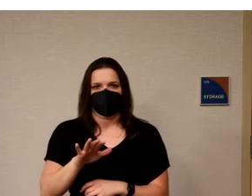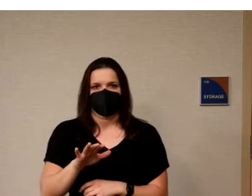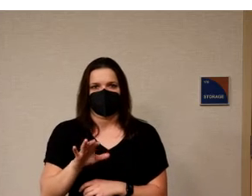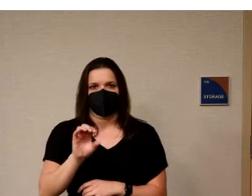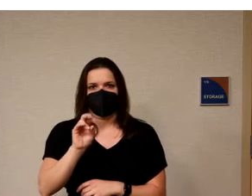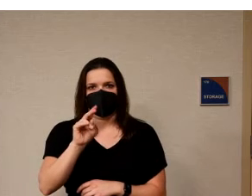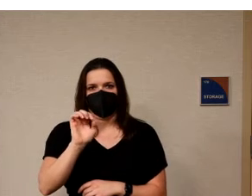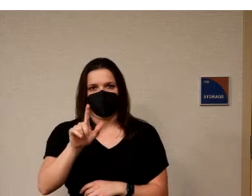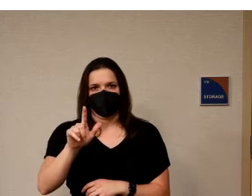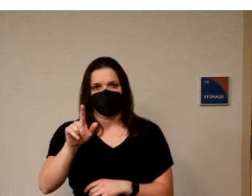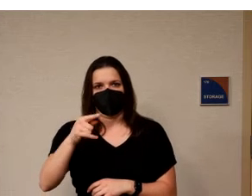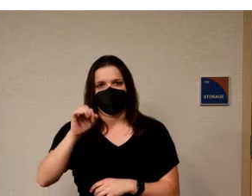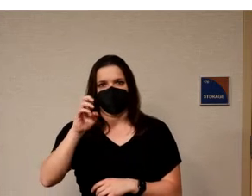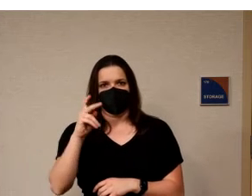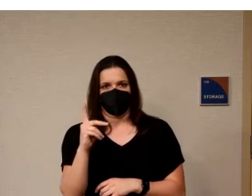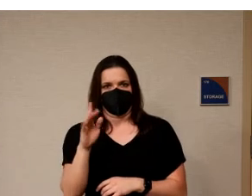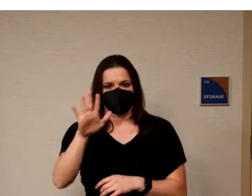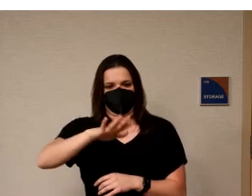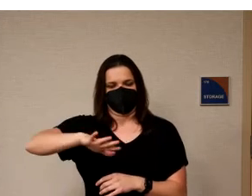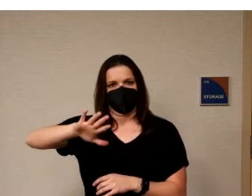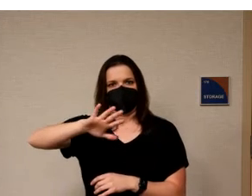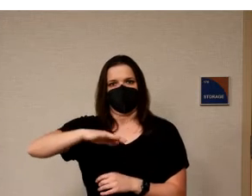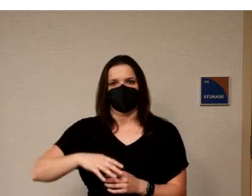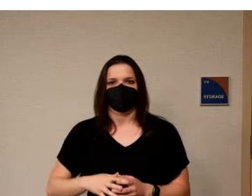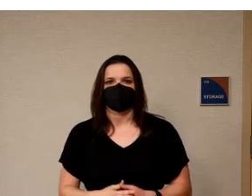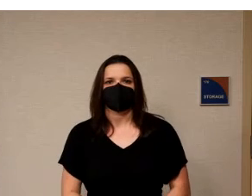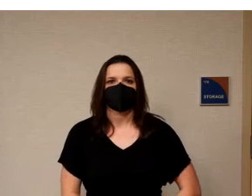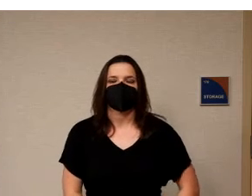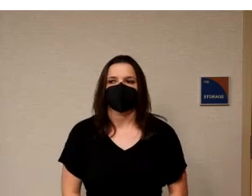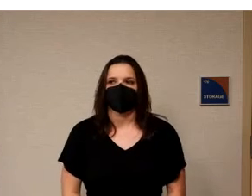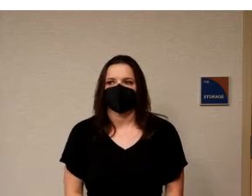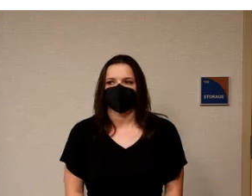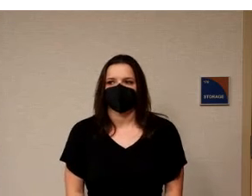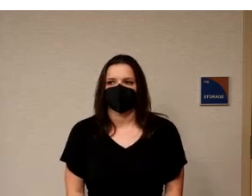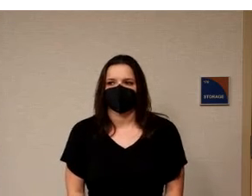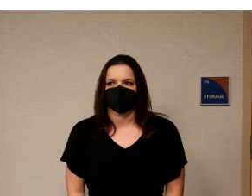Park and that area there.